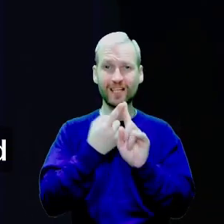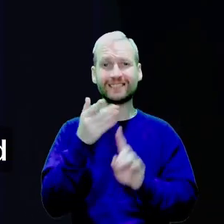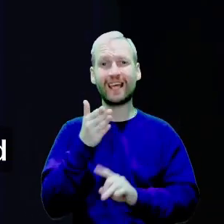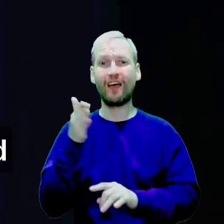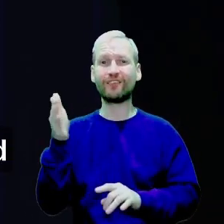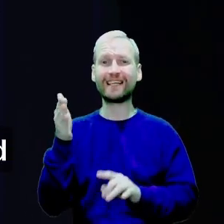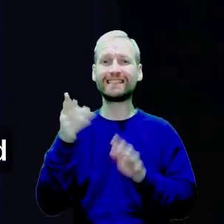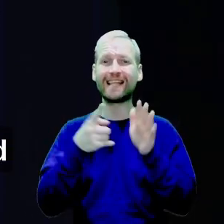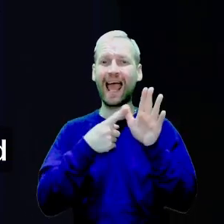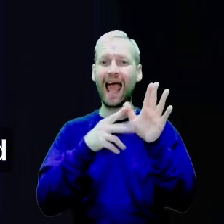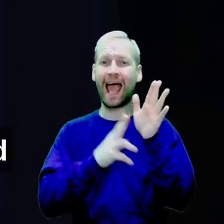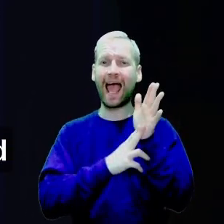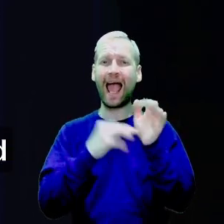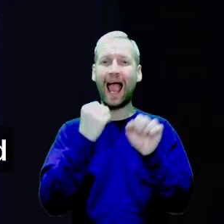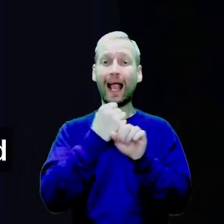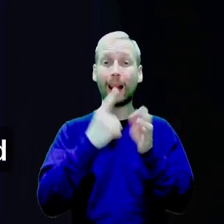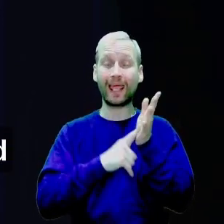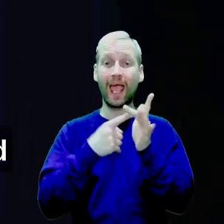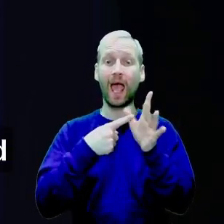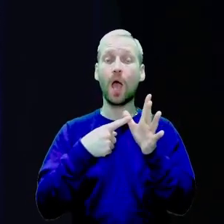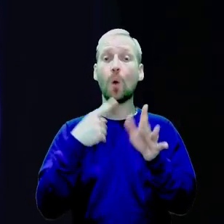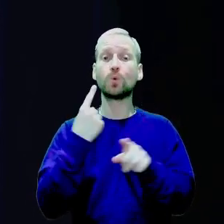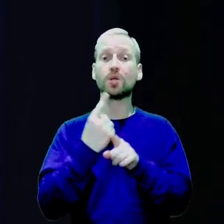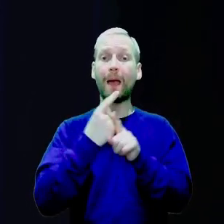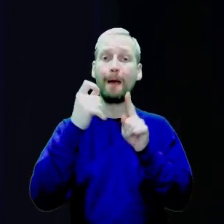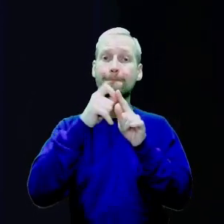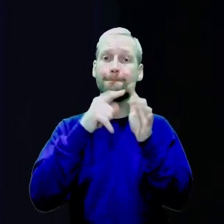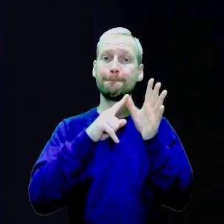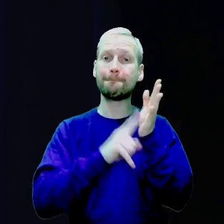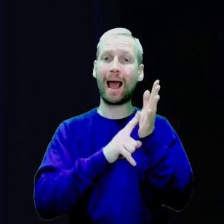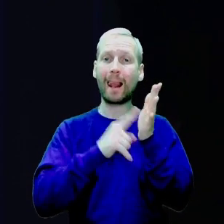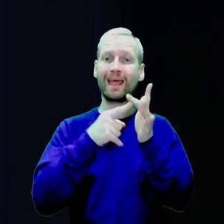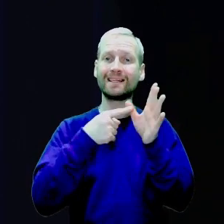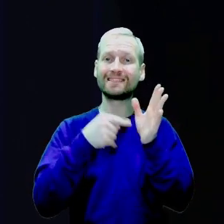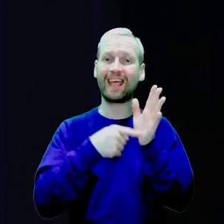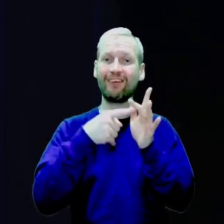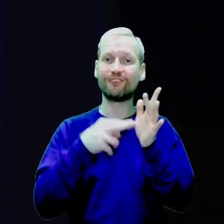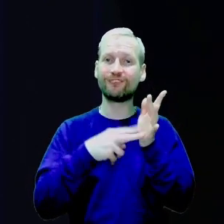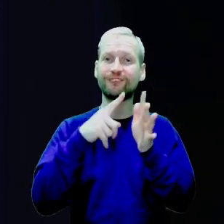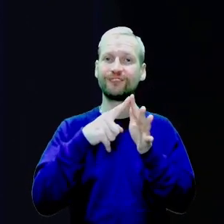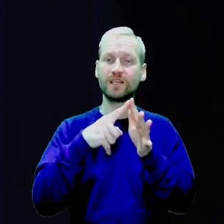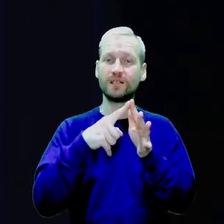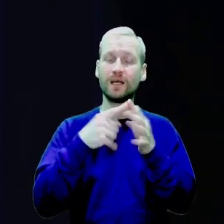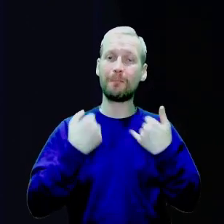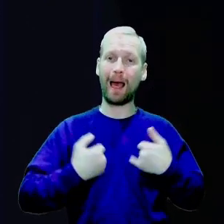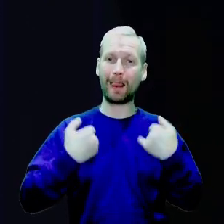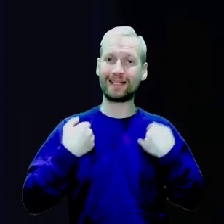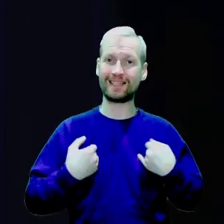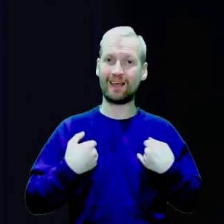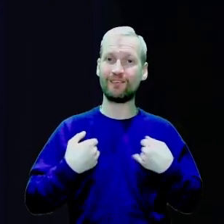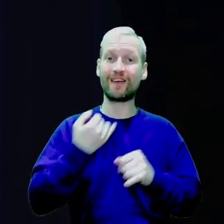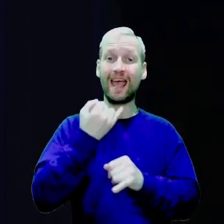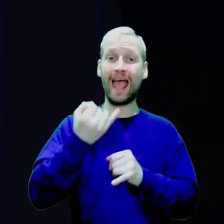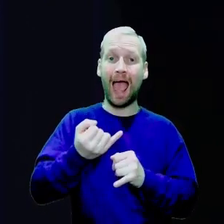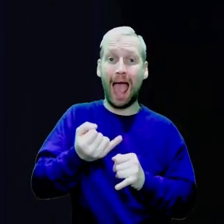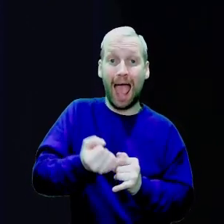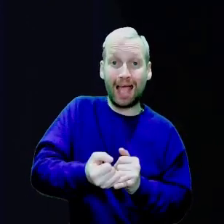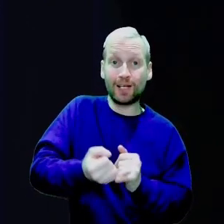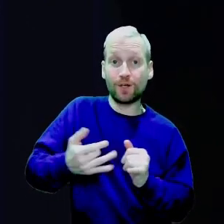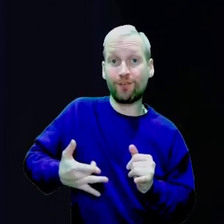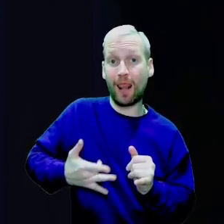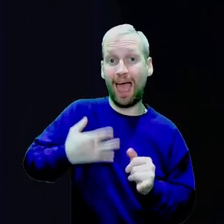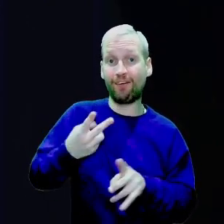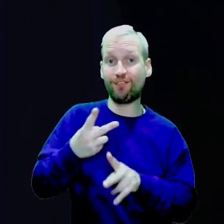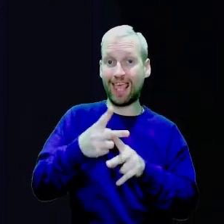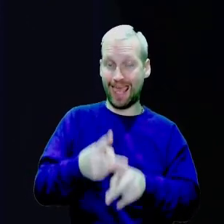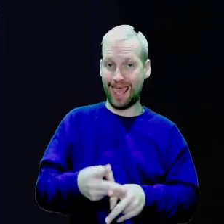We mentioned earlier today about palliative and end-of-life care is always something very difficult to talk about. There is also much